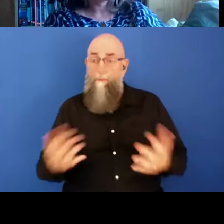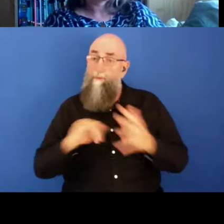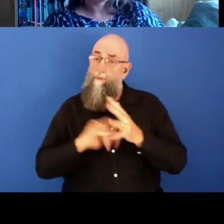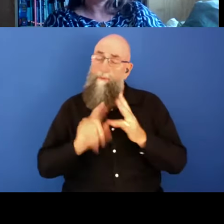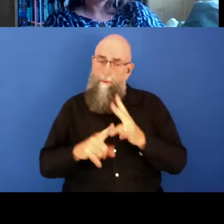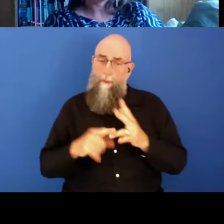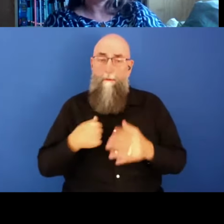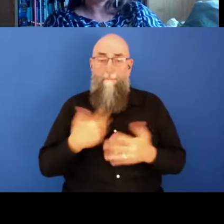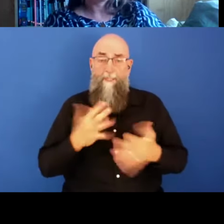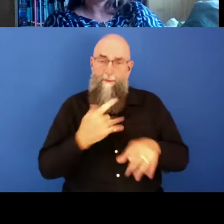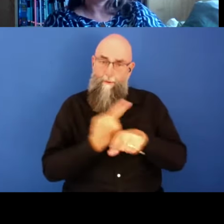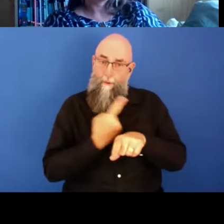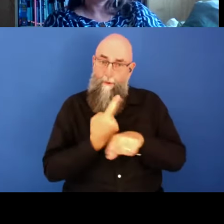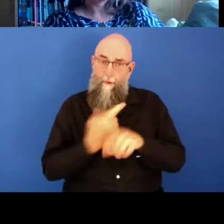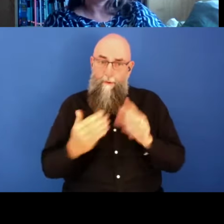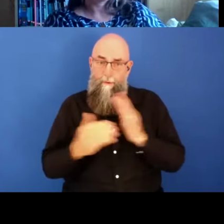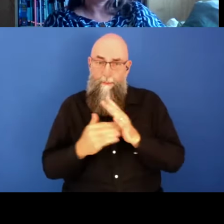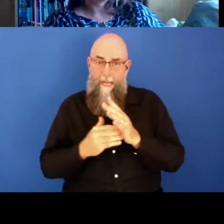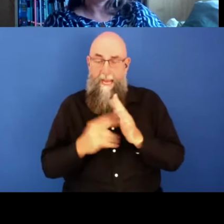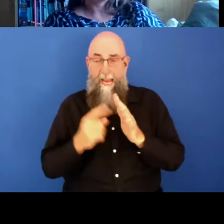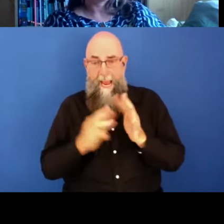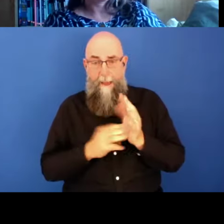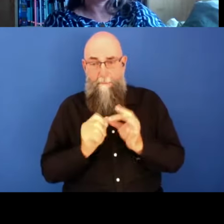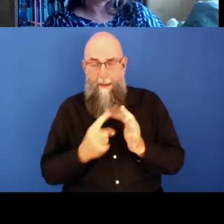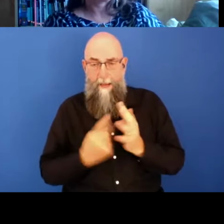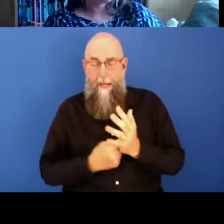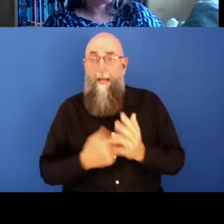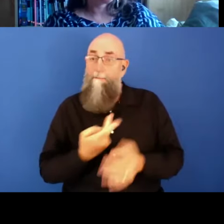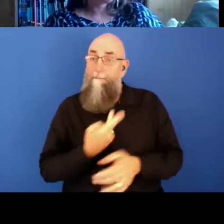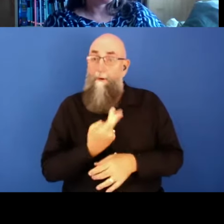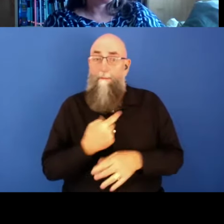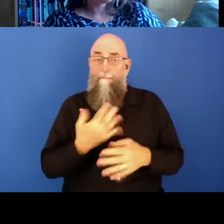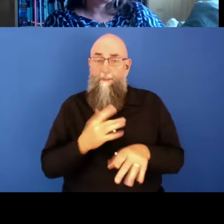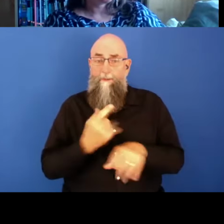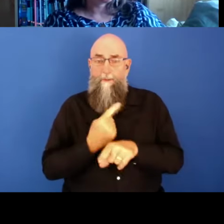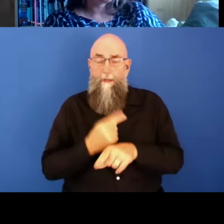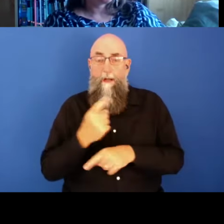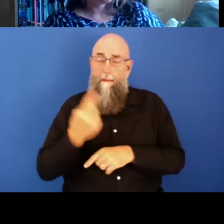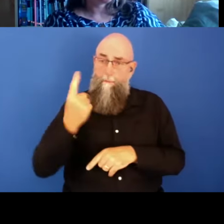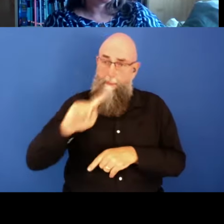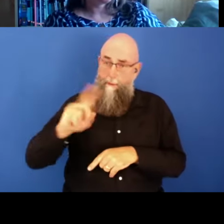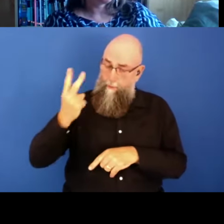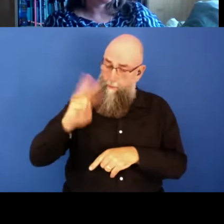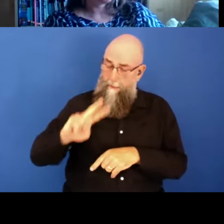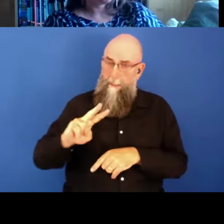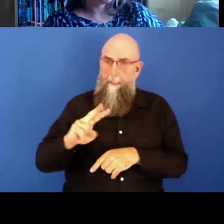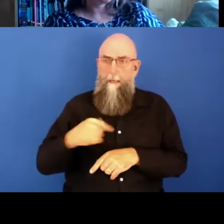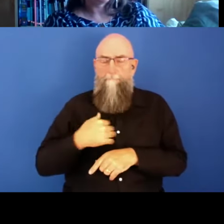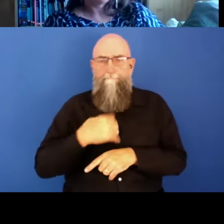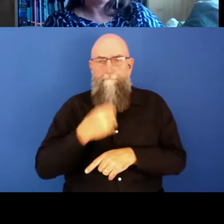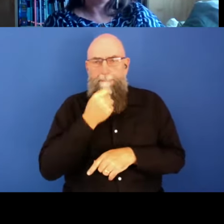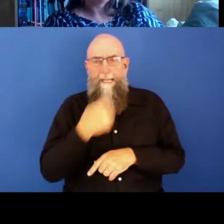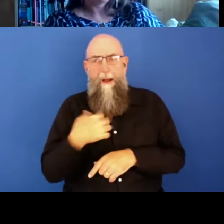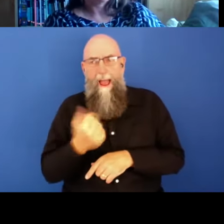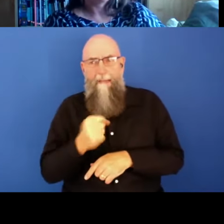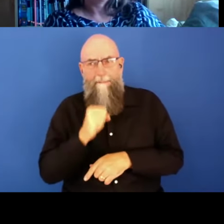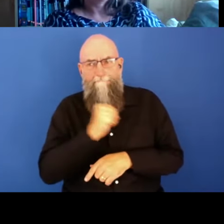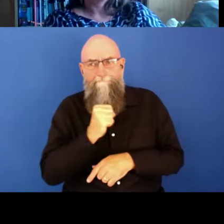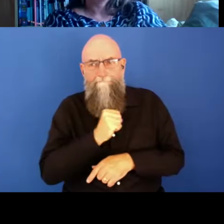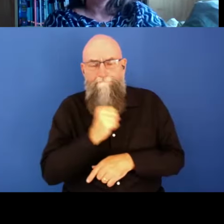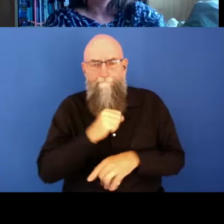talking today about just like actually the grief of of what the last couple of years have meant for us and the arts you know